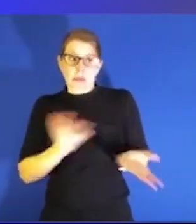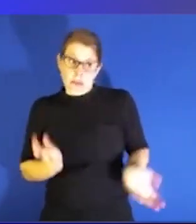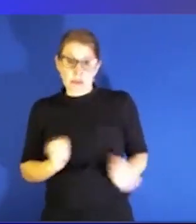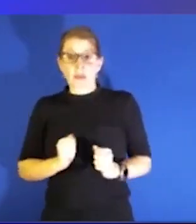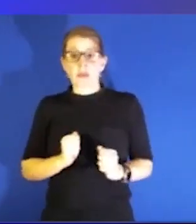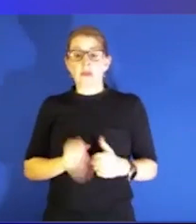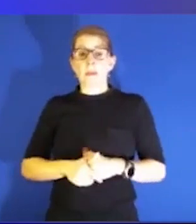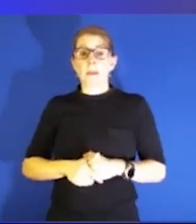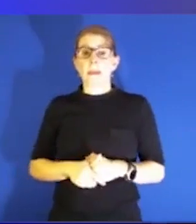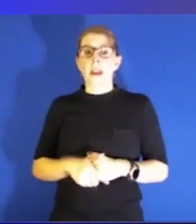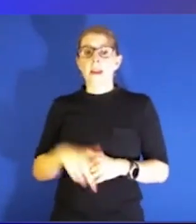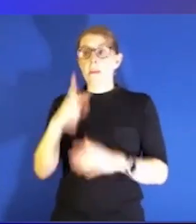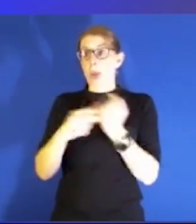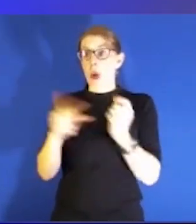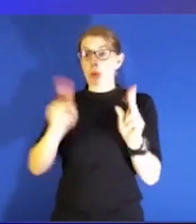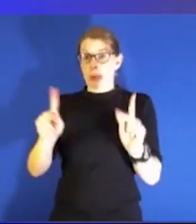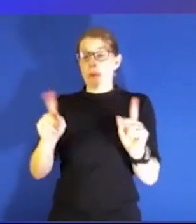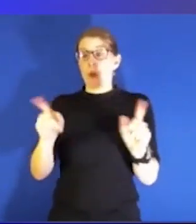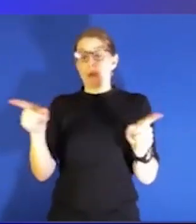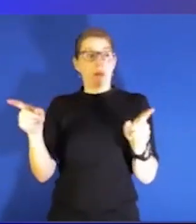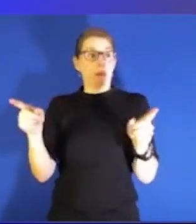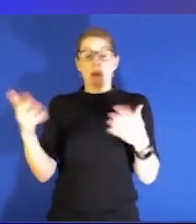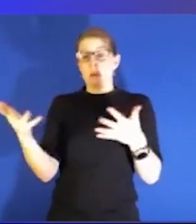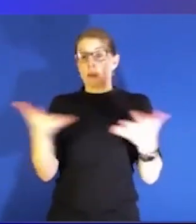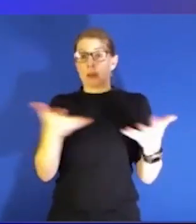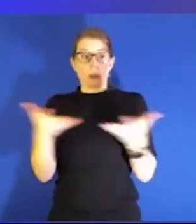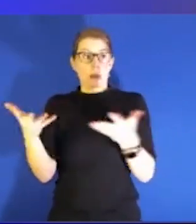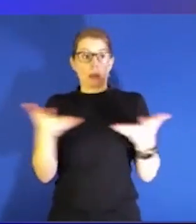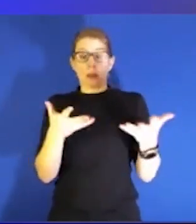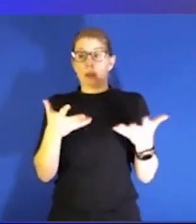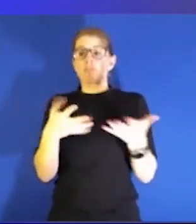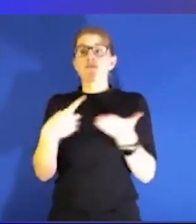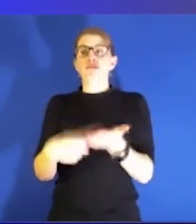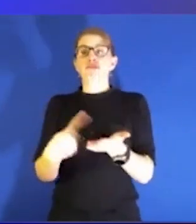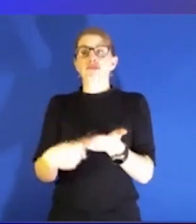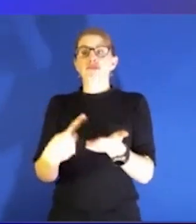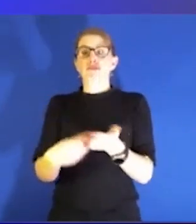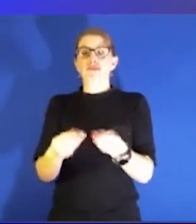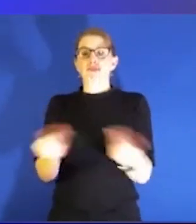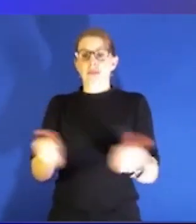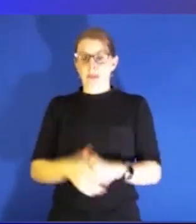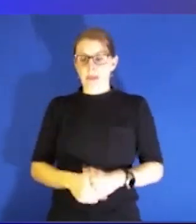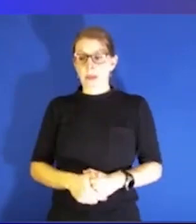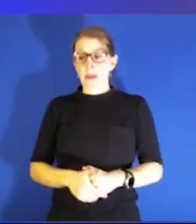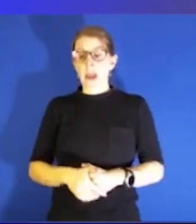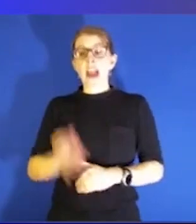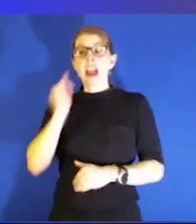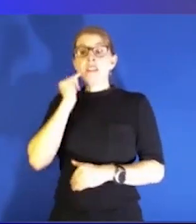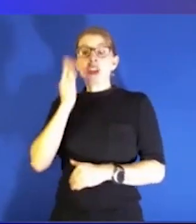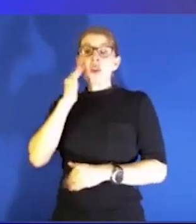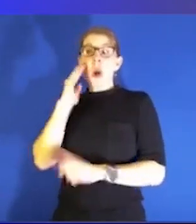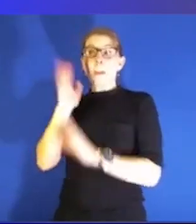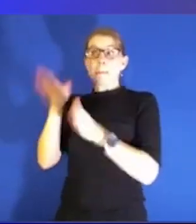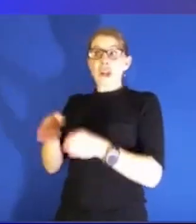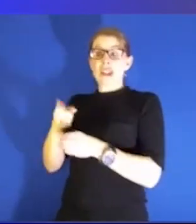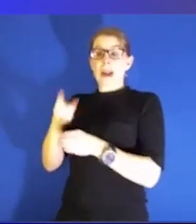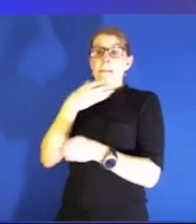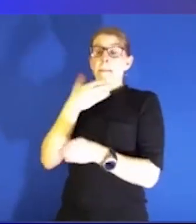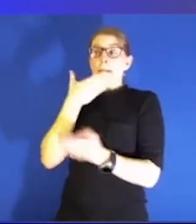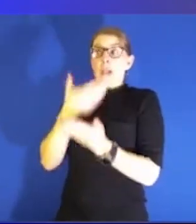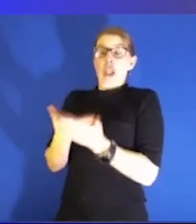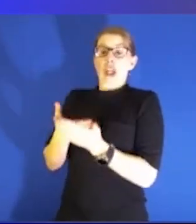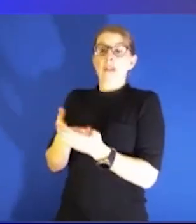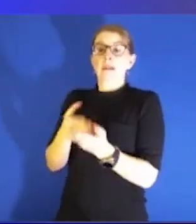both parties kind of speaking up. And the more you know somebody, the more you know how to ask and what's going to fly and what's going to work with